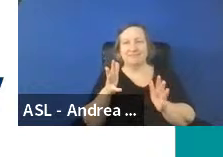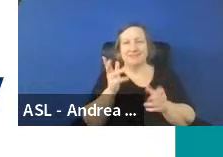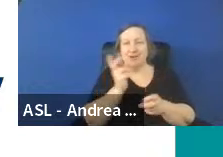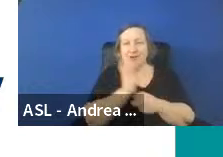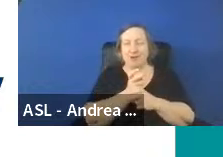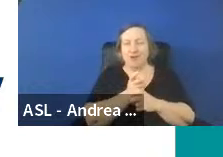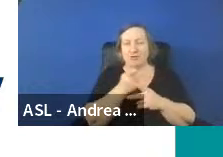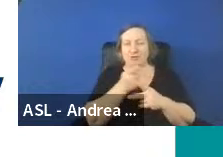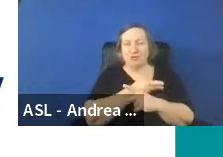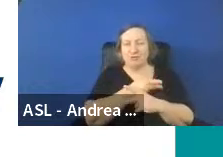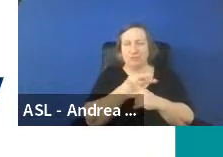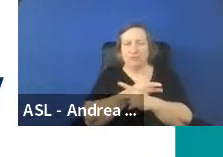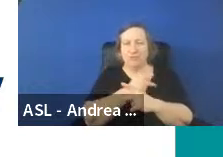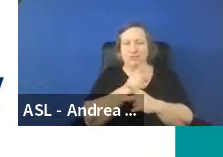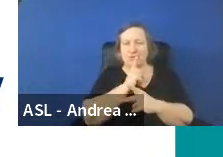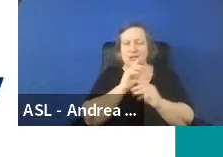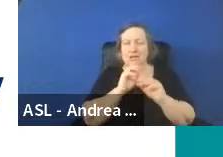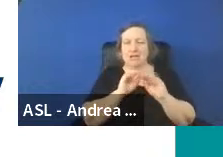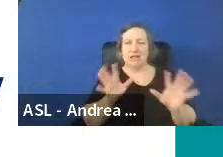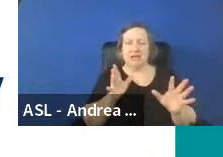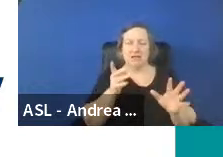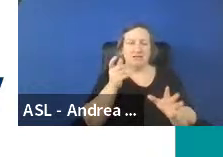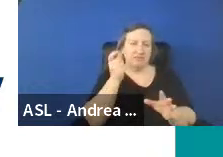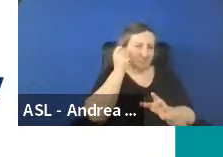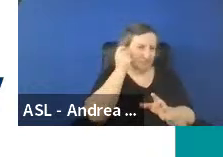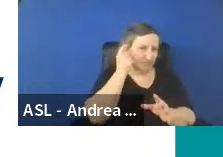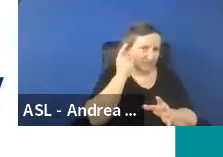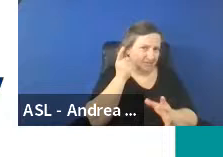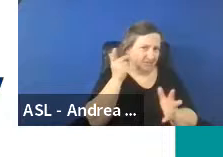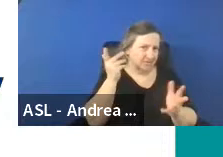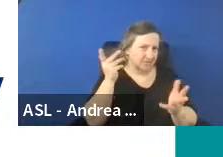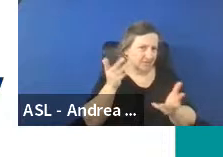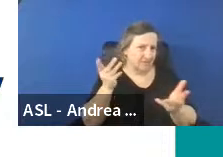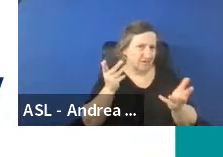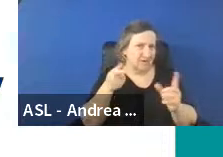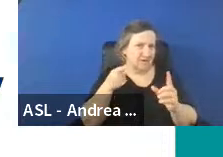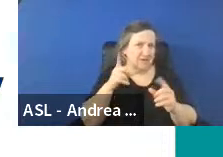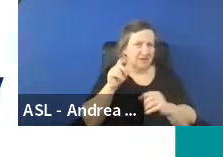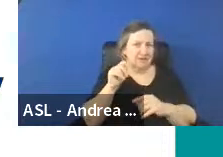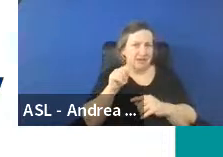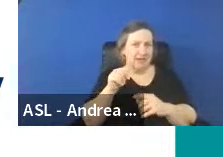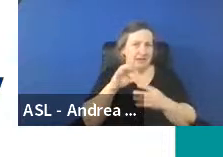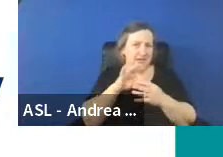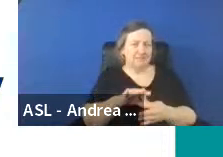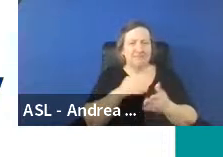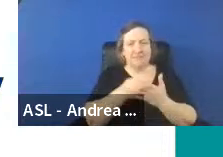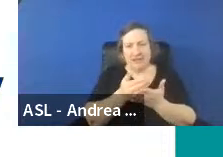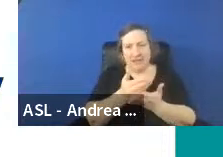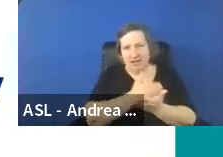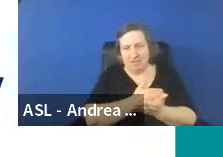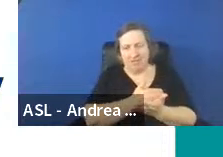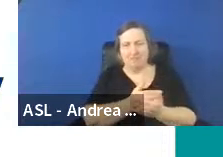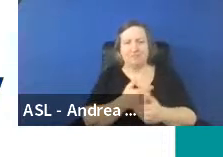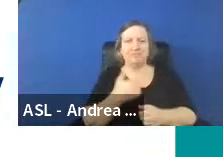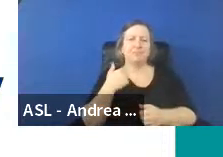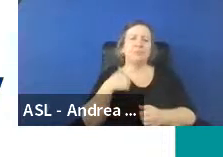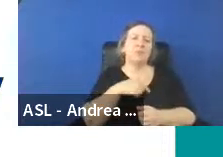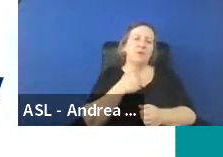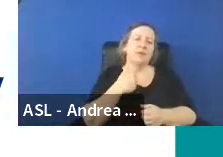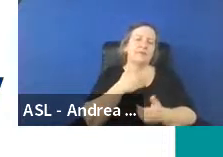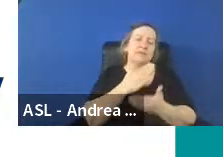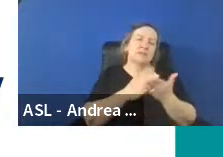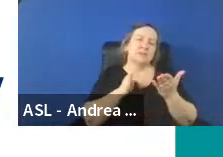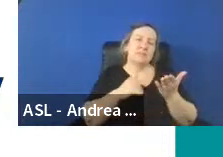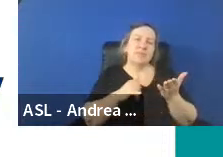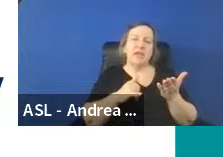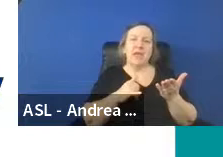hard to really get some clear, definitive data points around income. So we did have some of that